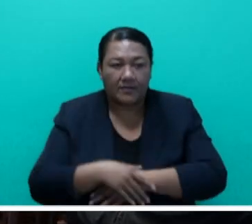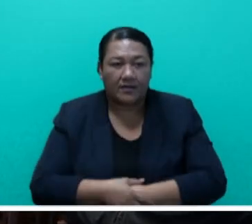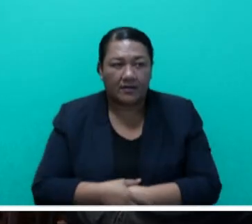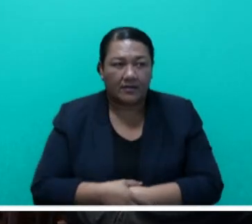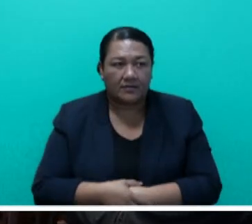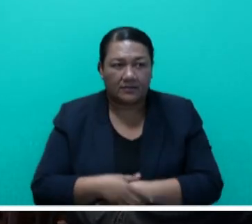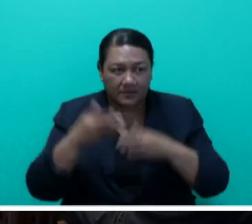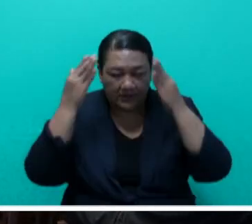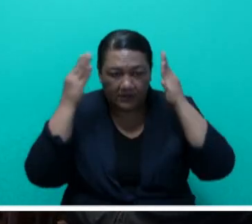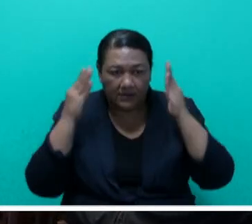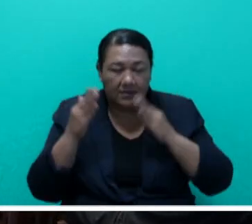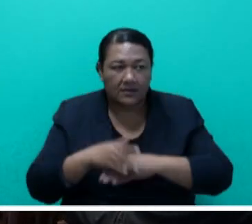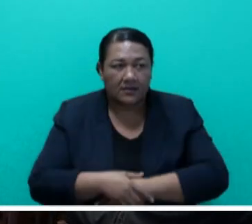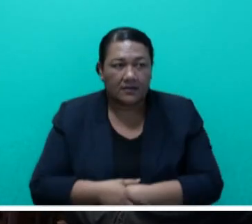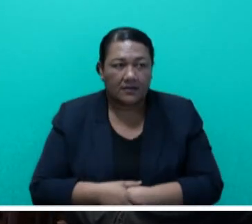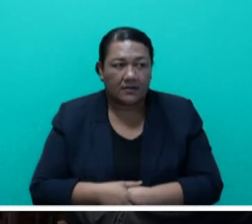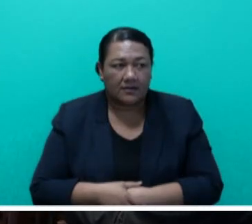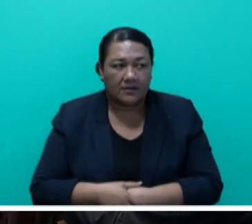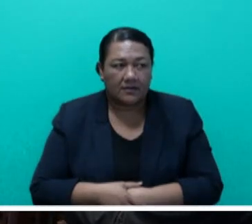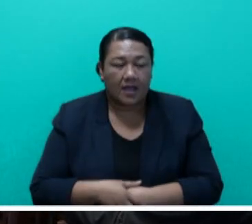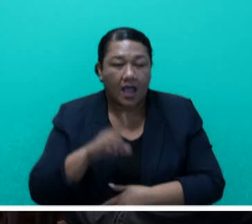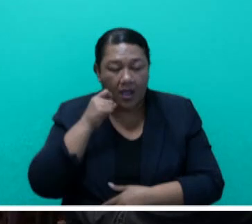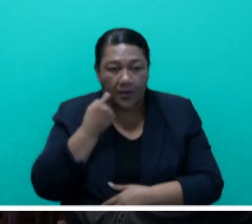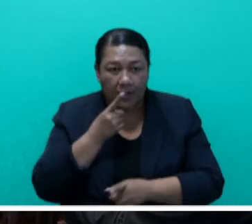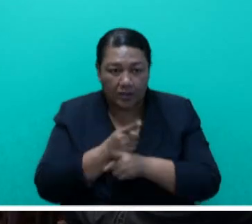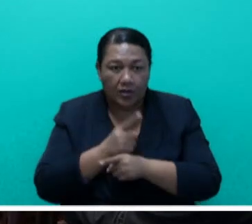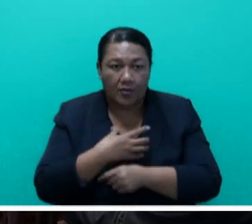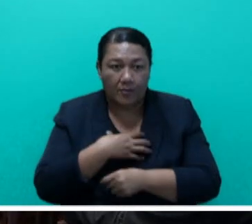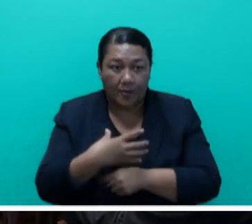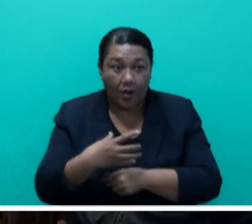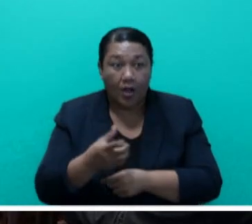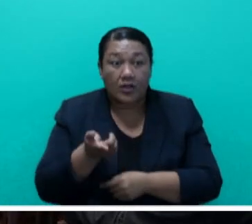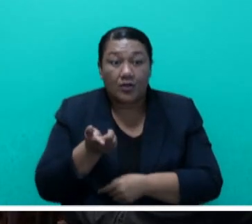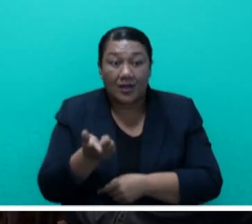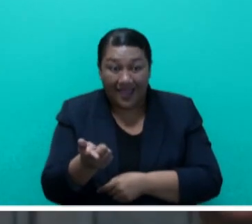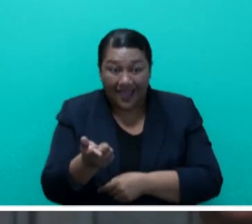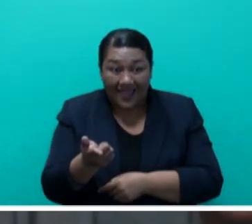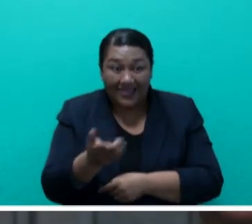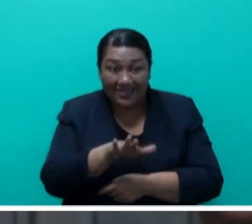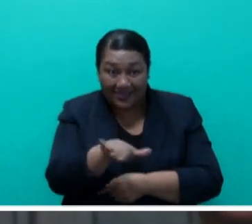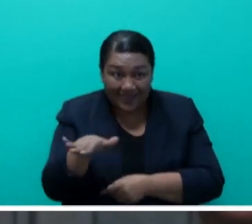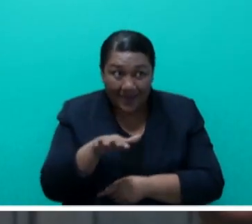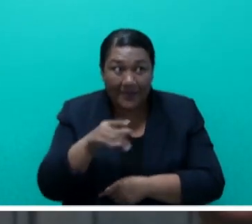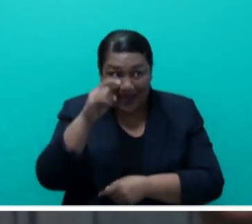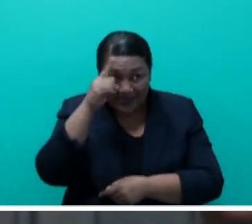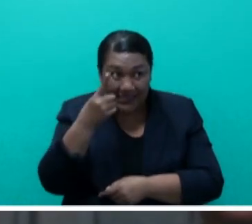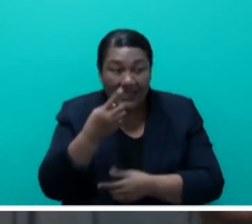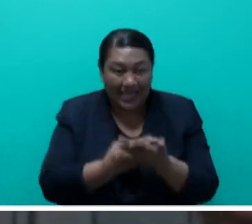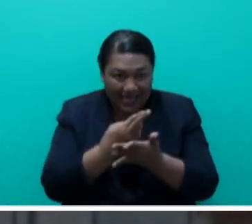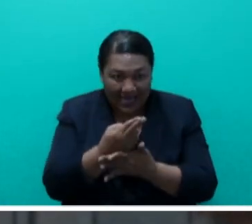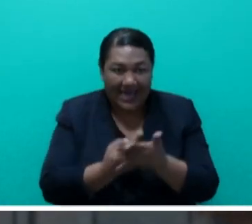Mr. Speaker, sir. I want to collaborate more on this to let them understand the reality of what I'm going